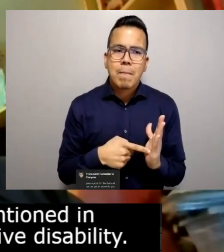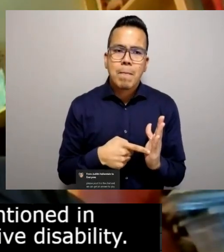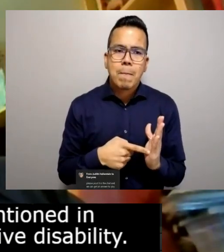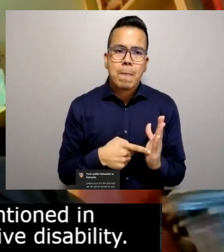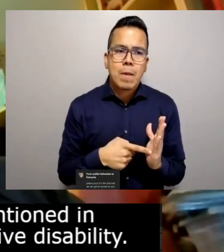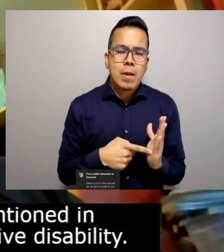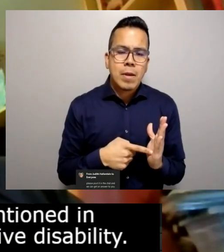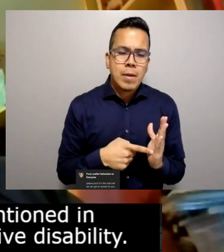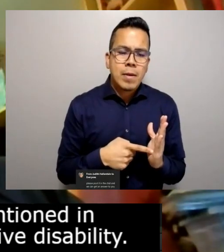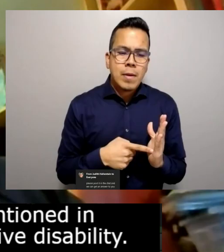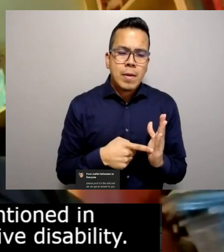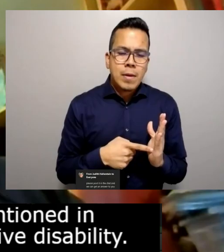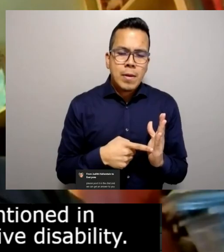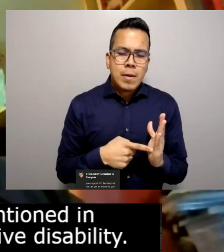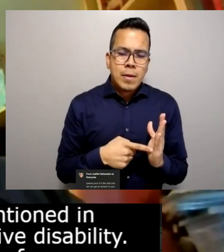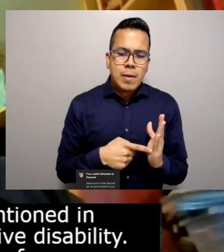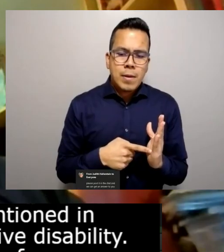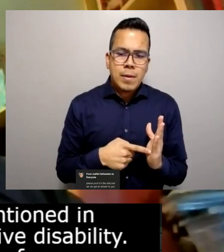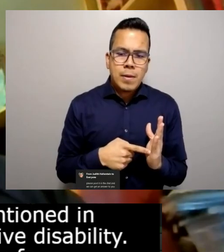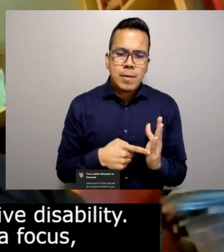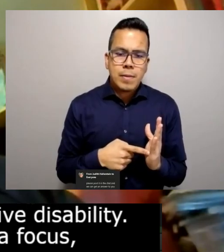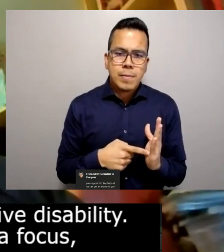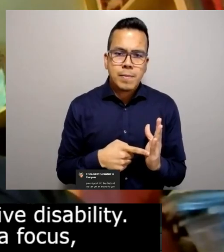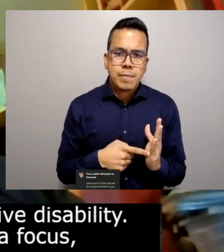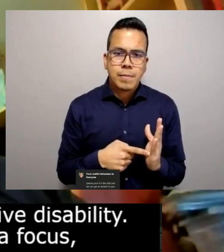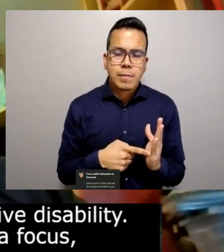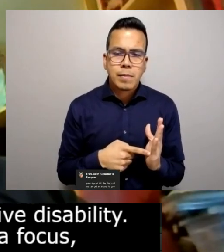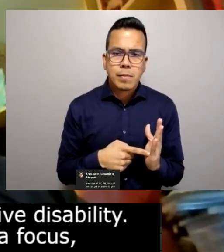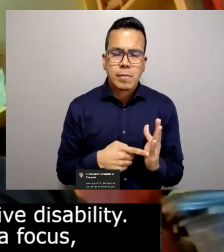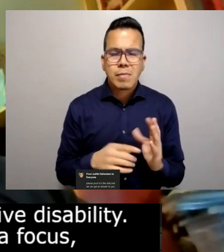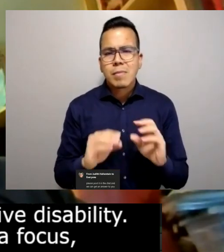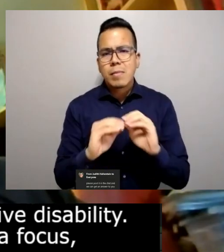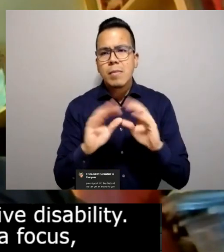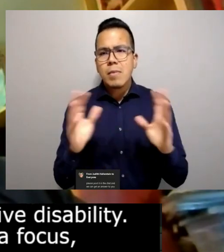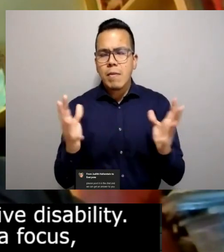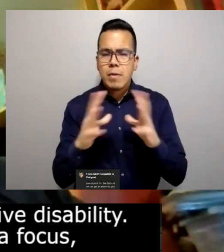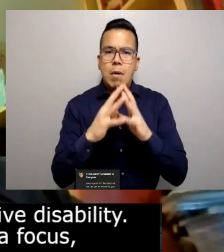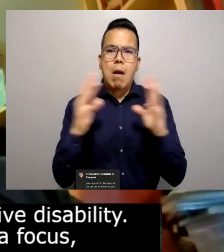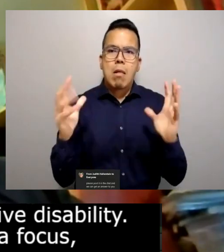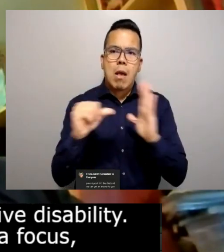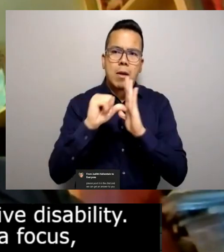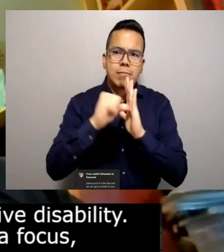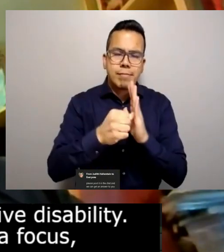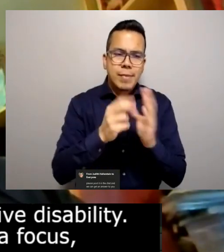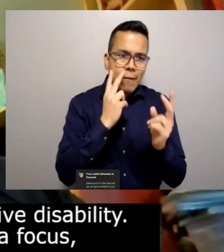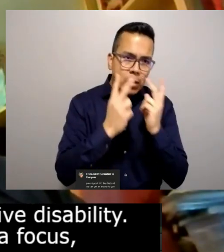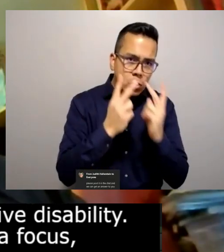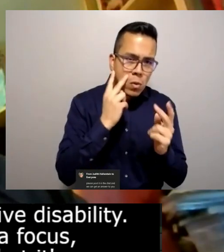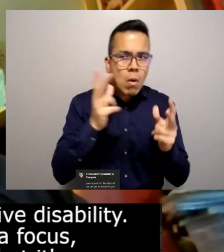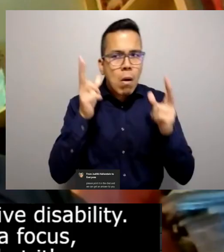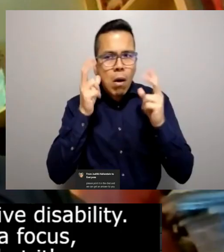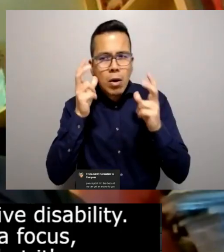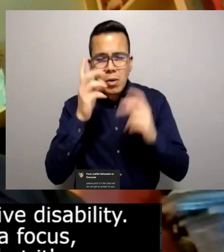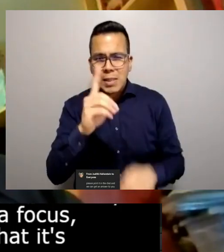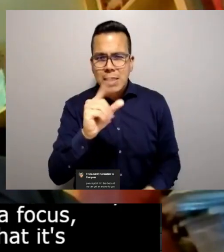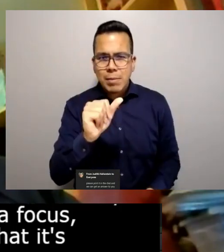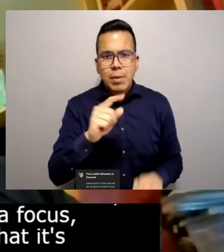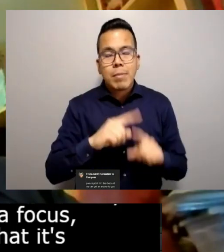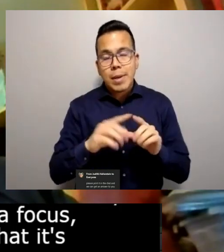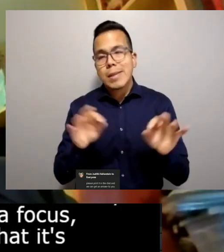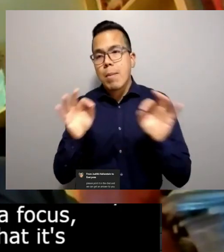of a focus, especially on audio visual disabilities. It's important to remember that there are